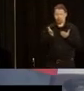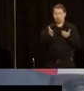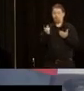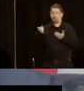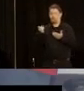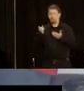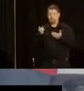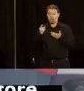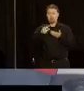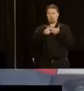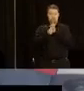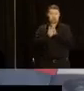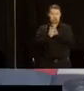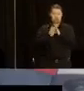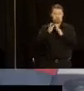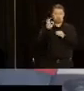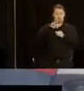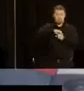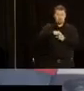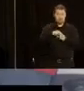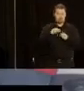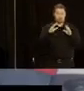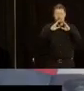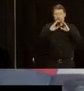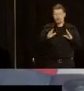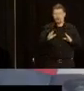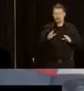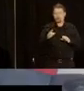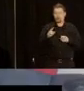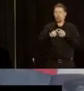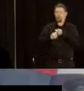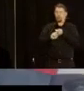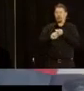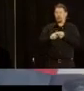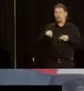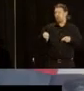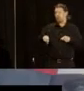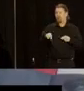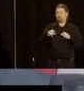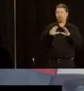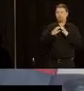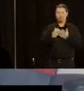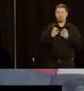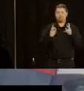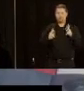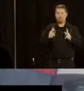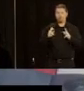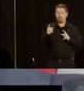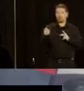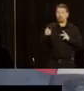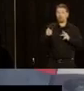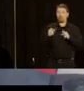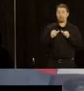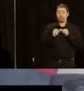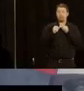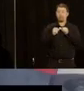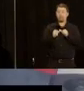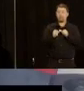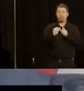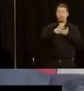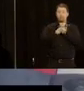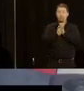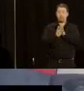House, accomplished so much, a friend of this community. She went on to become the Speaker Pro